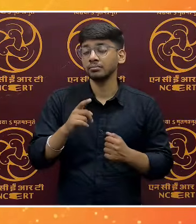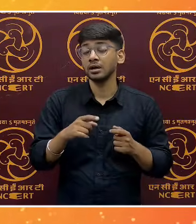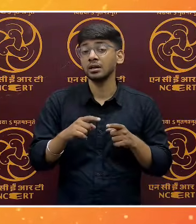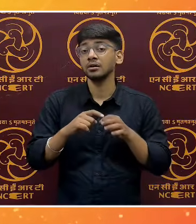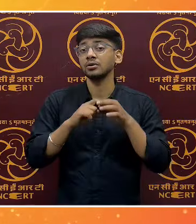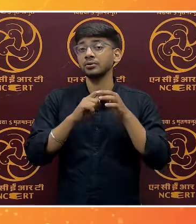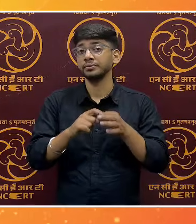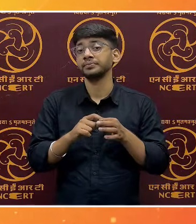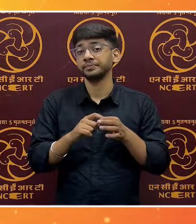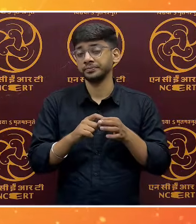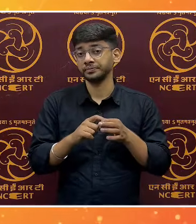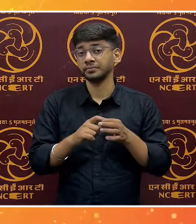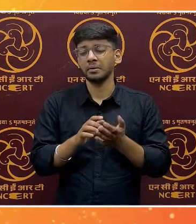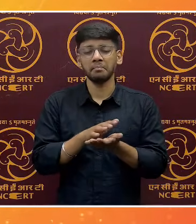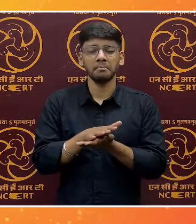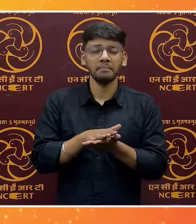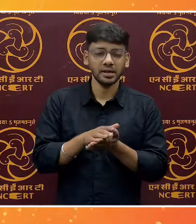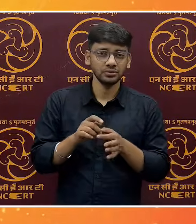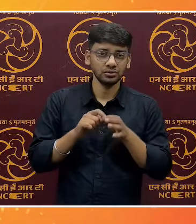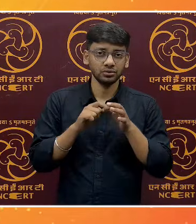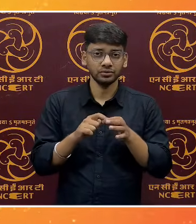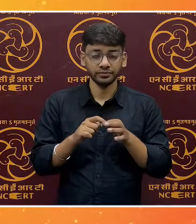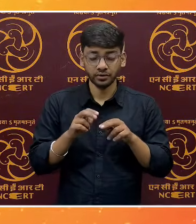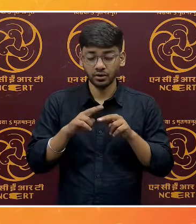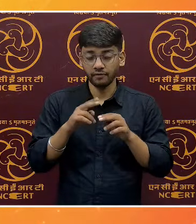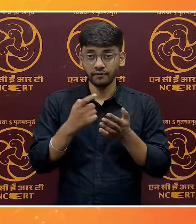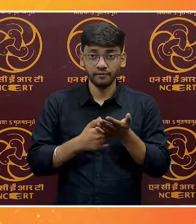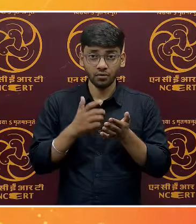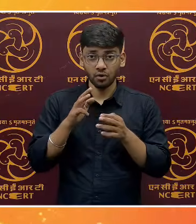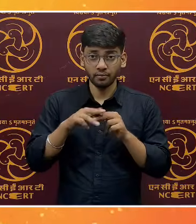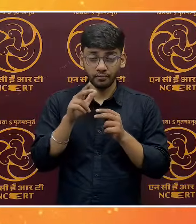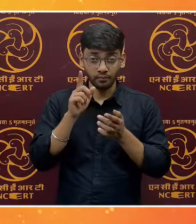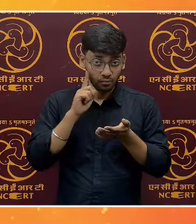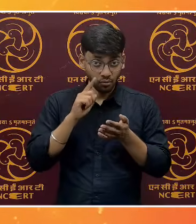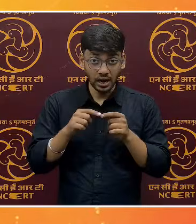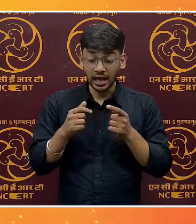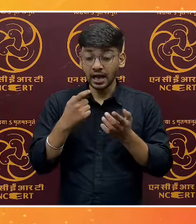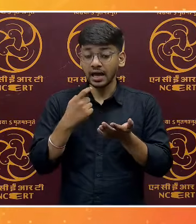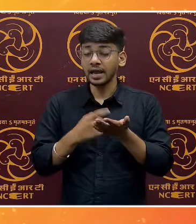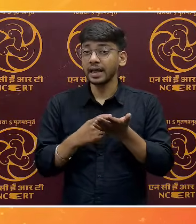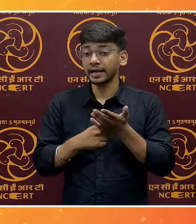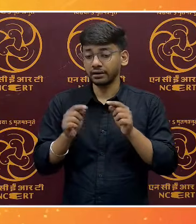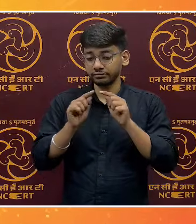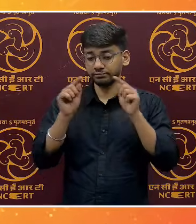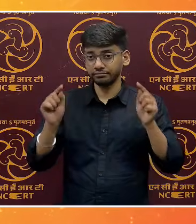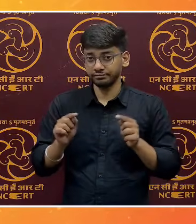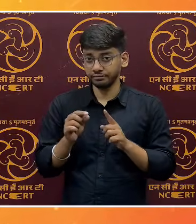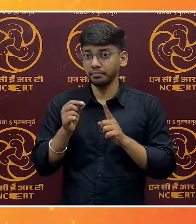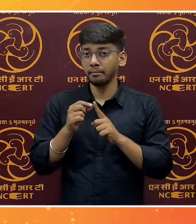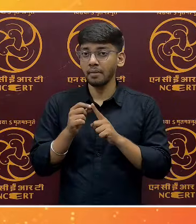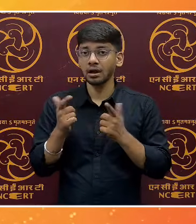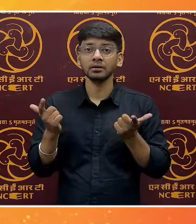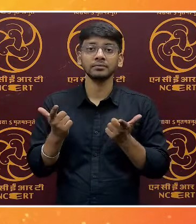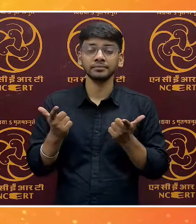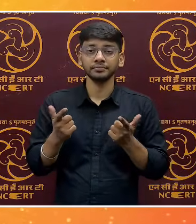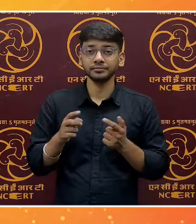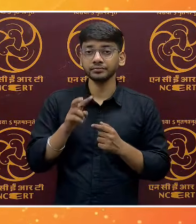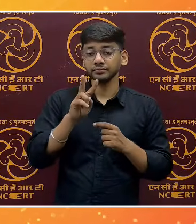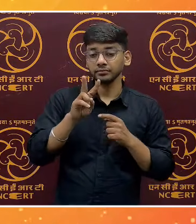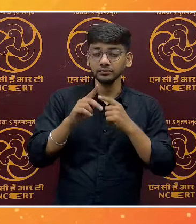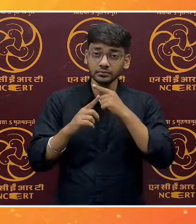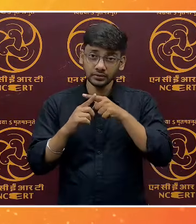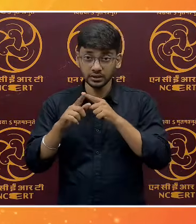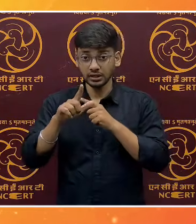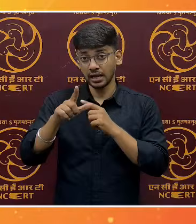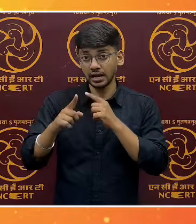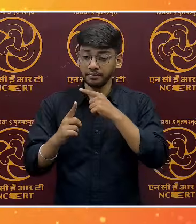is on a very basic question. Formula for the perimeter of rectangle. As we know, the formula for perimeter of rectangle is 2 into L plus